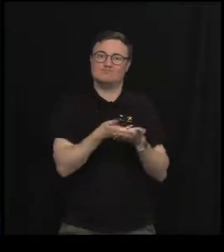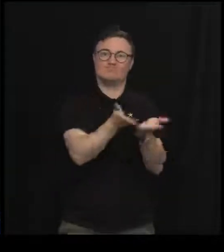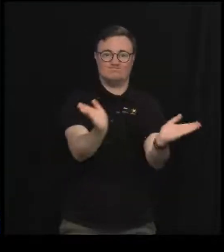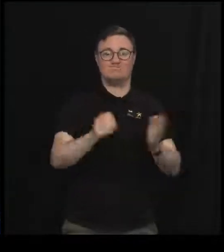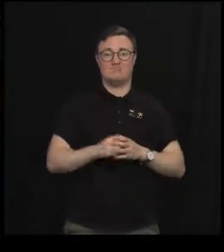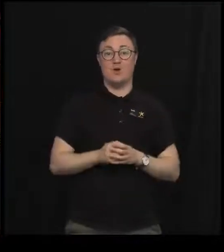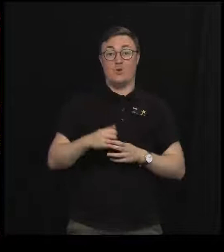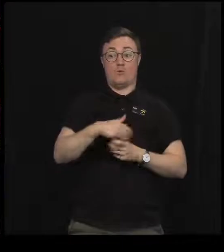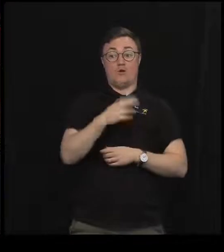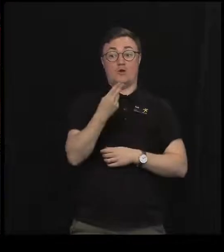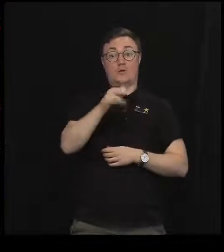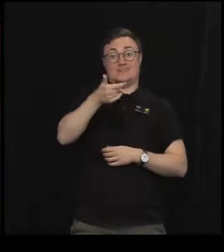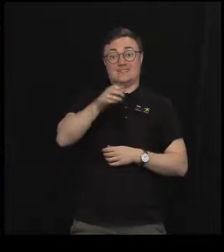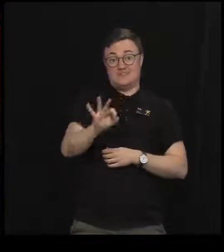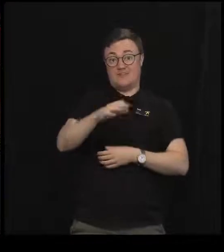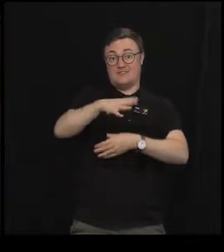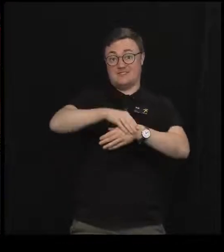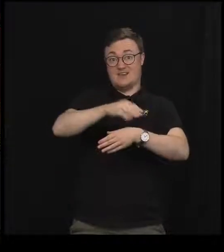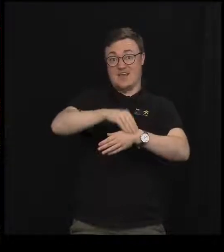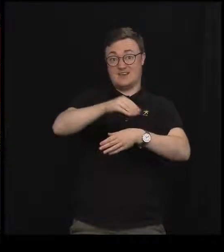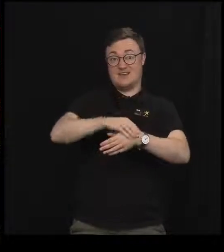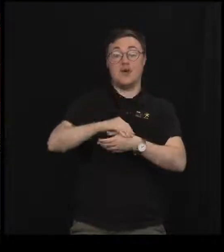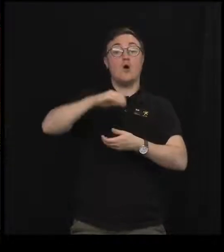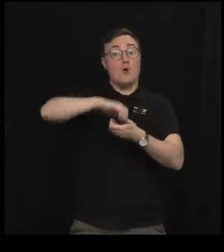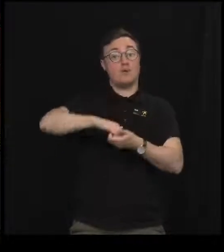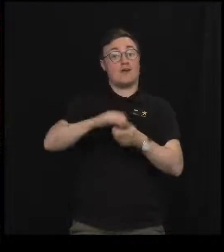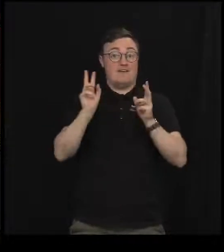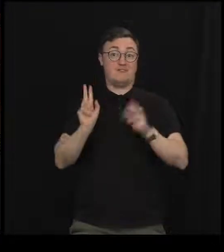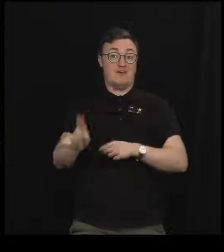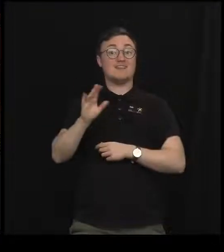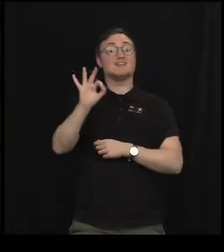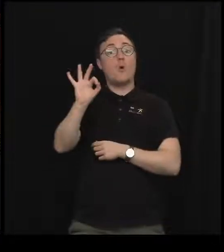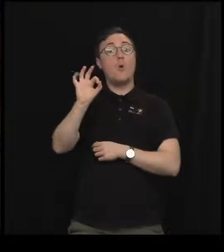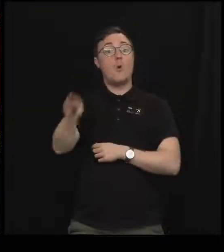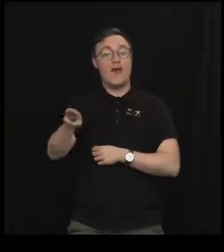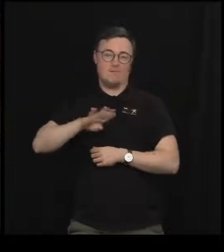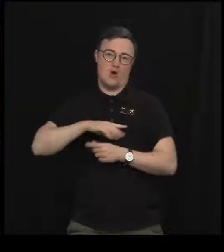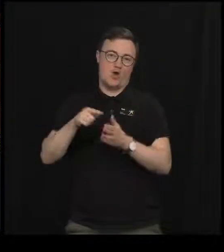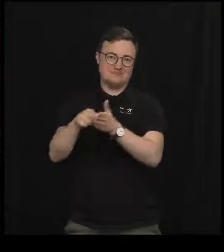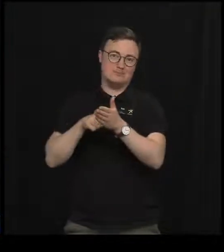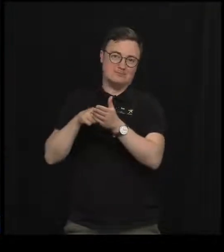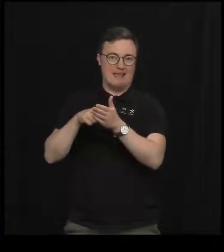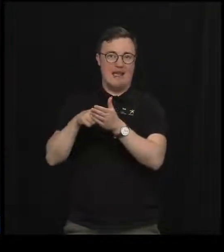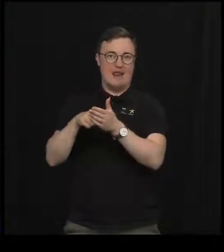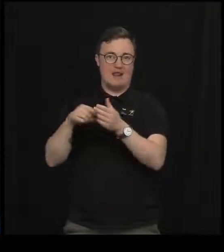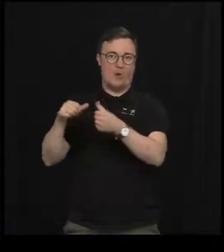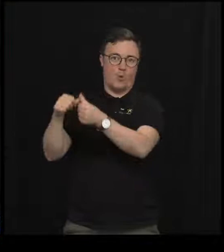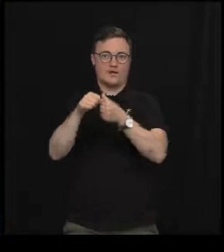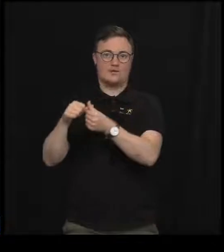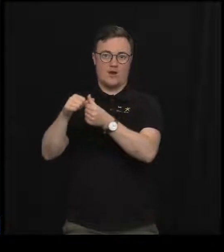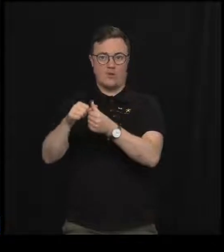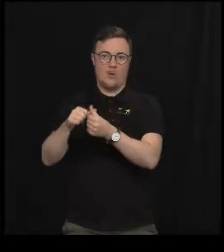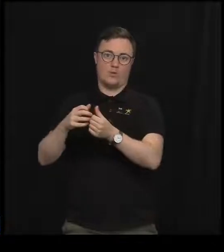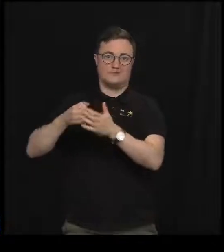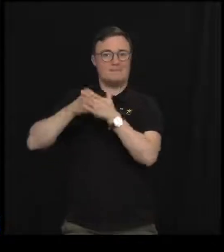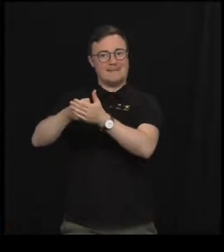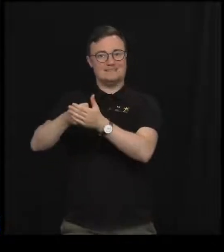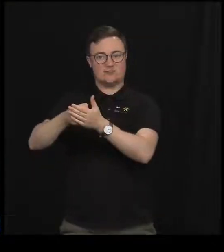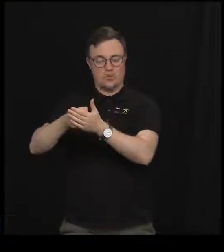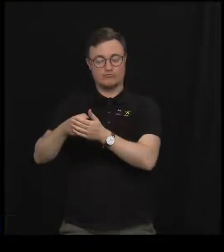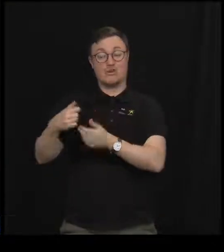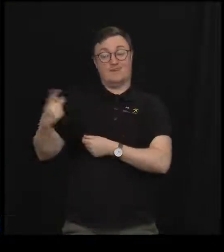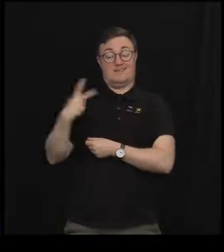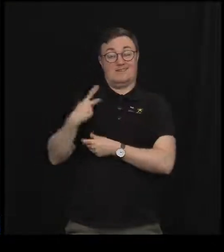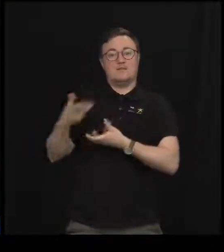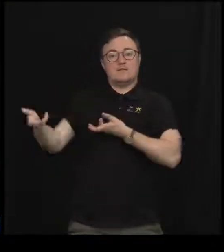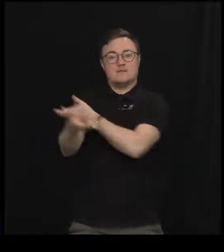UNICEF Sweden and a gift from H&M Foundation, we were in a position now to develop a program